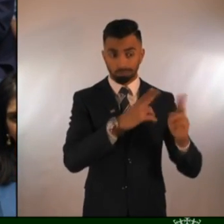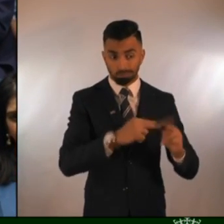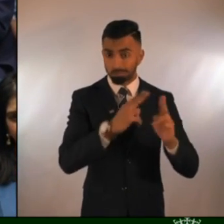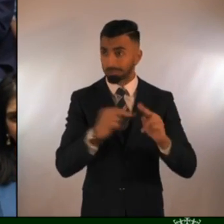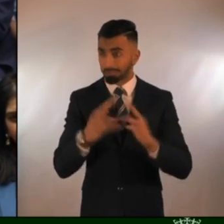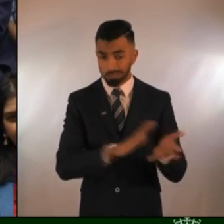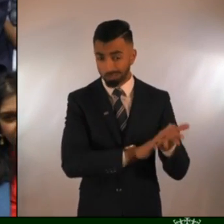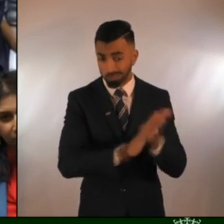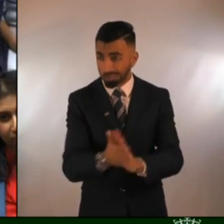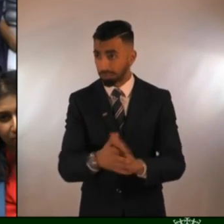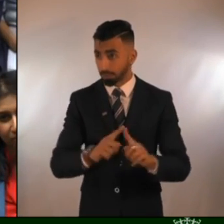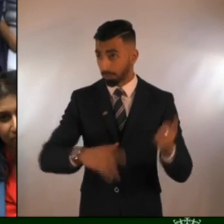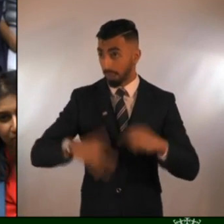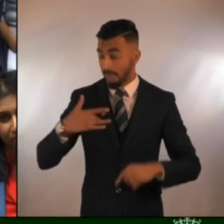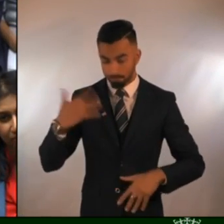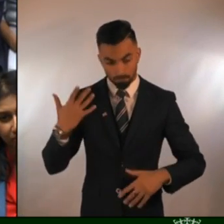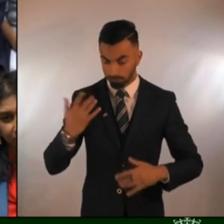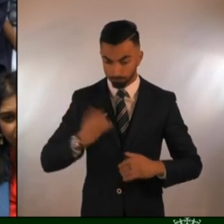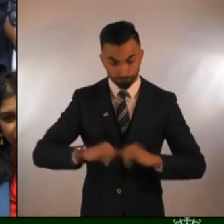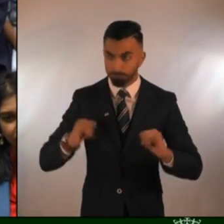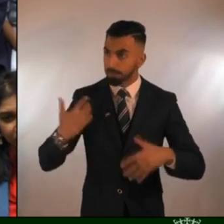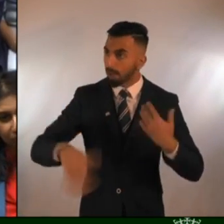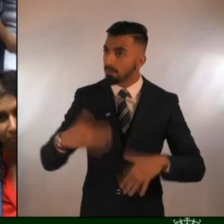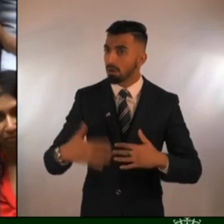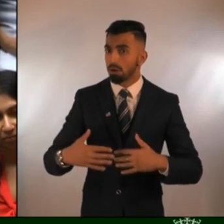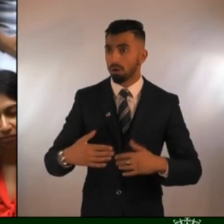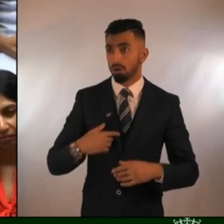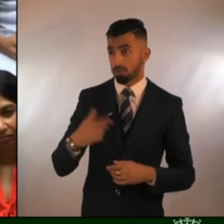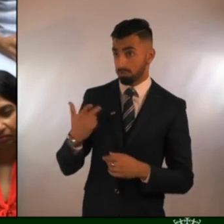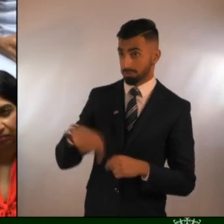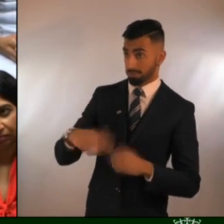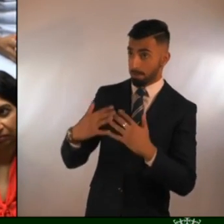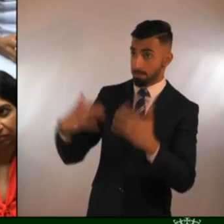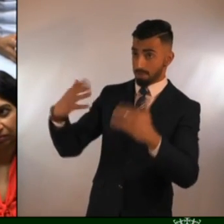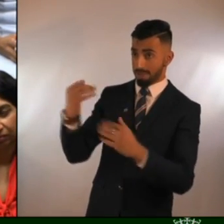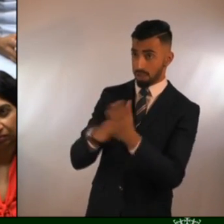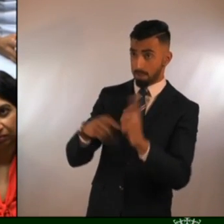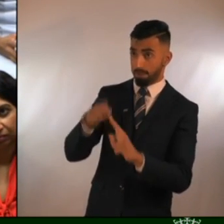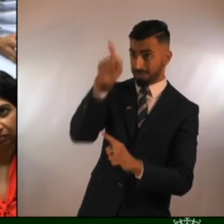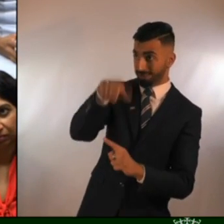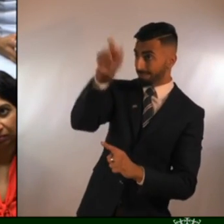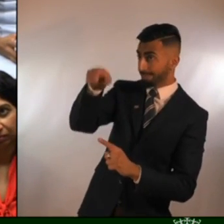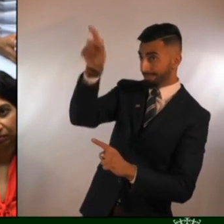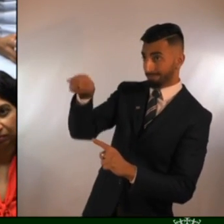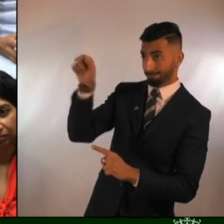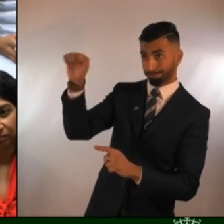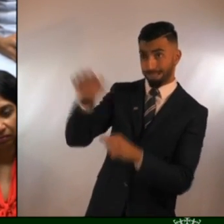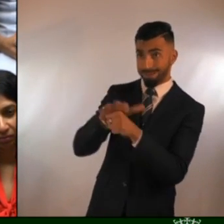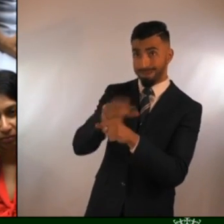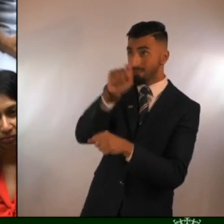the honourable member for Barnsley East, my honourable friends, the members for Calder Valley and Telford, my right honourable friend, the member for